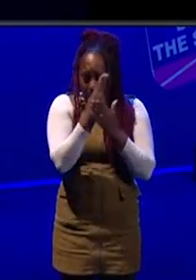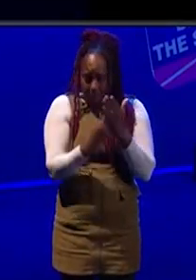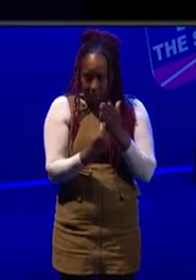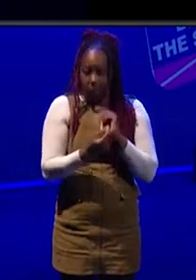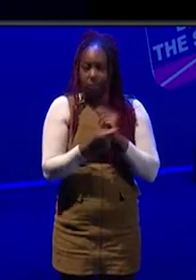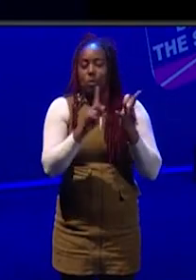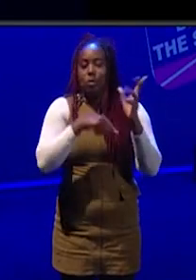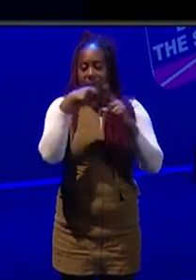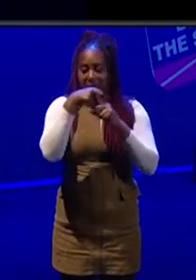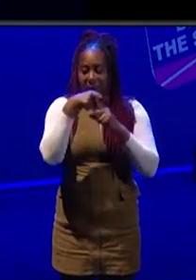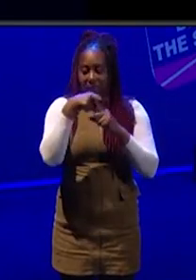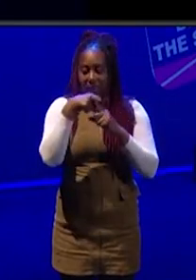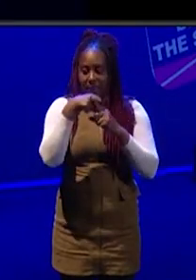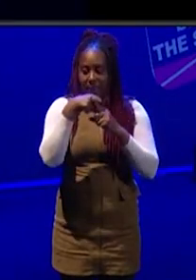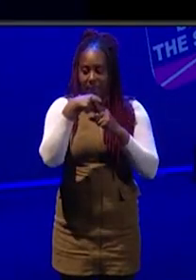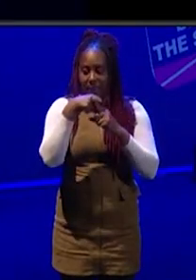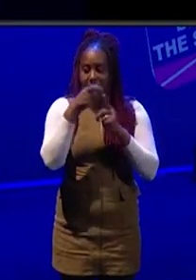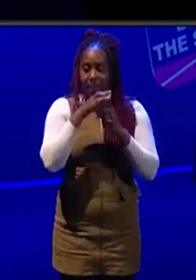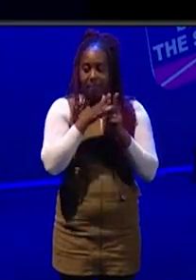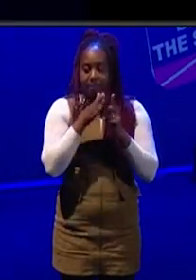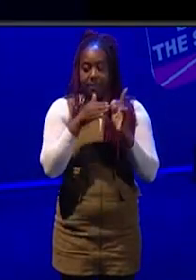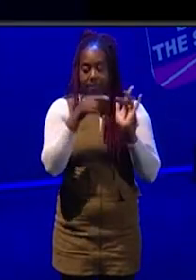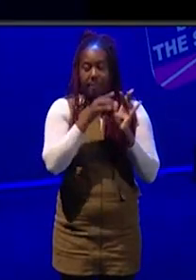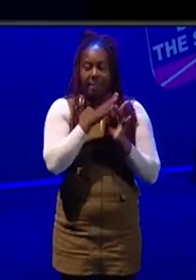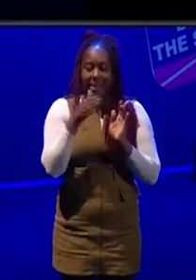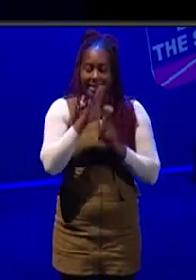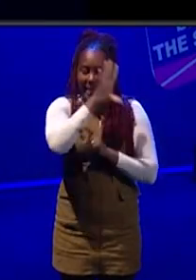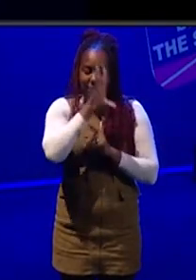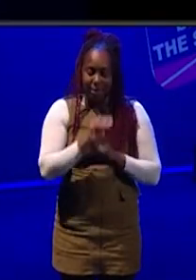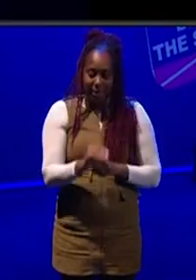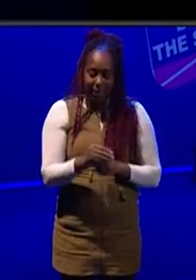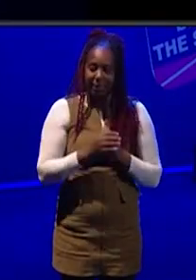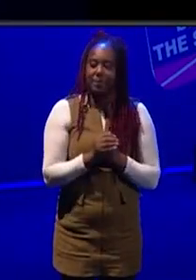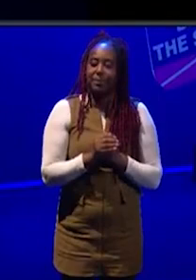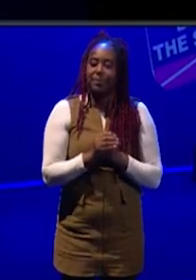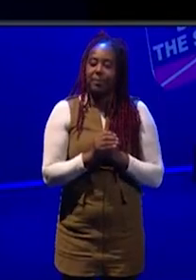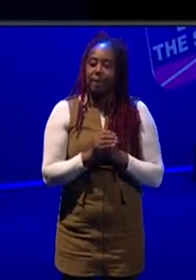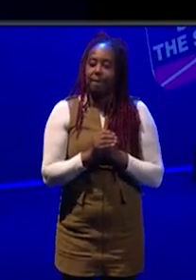know, we're working through that. But we're talking about sort of Western Sahara,